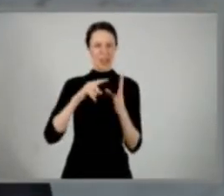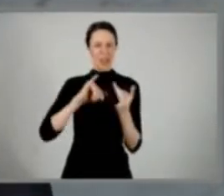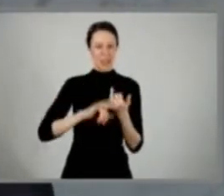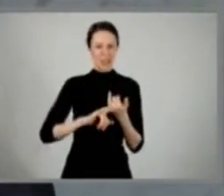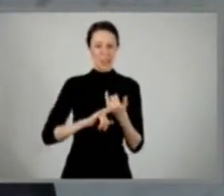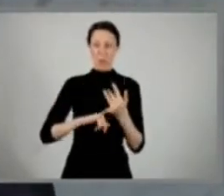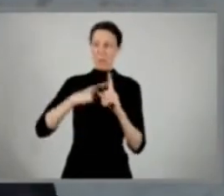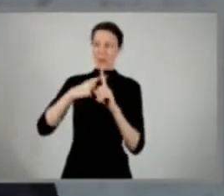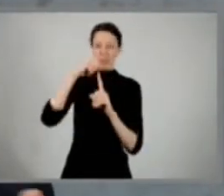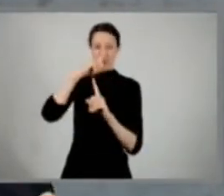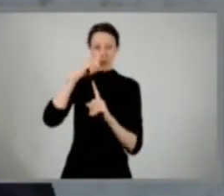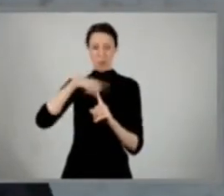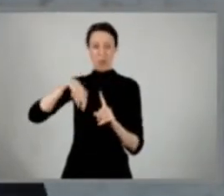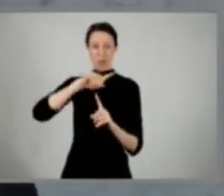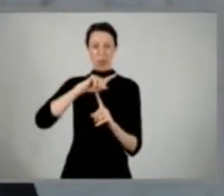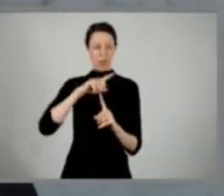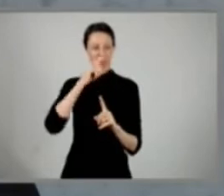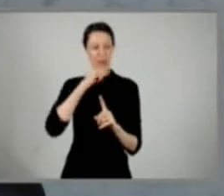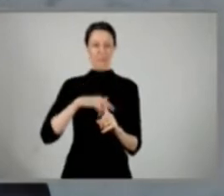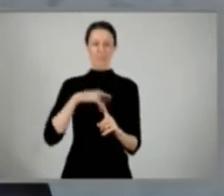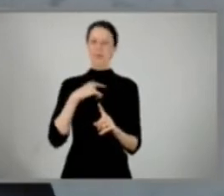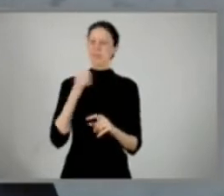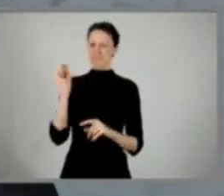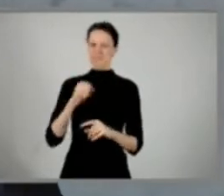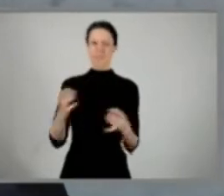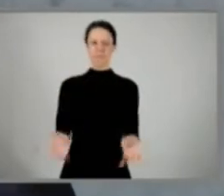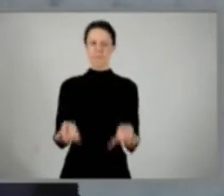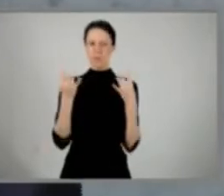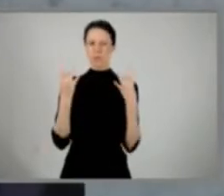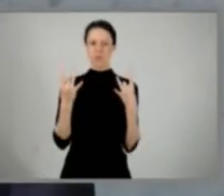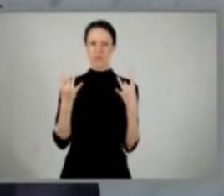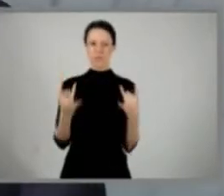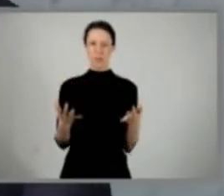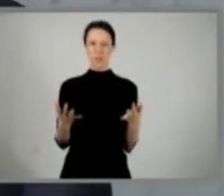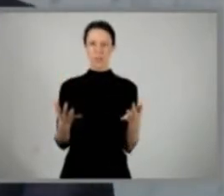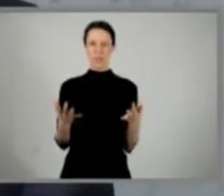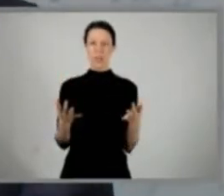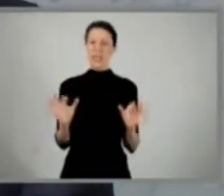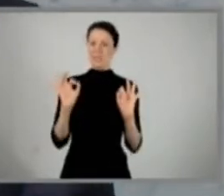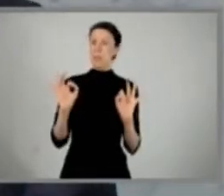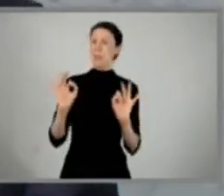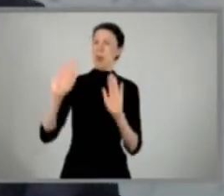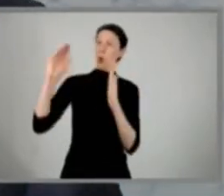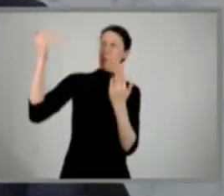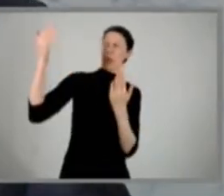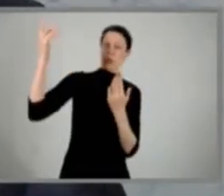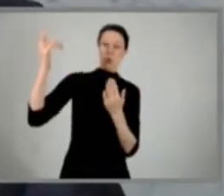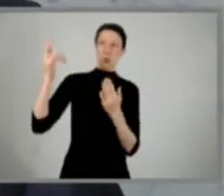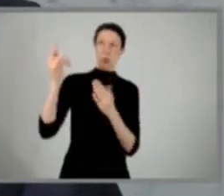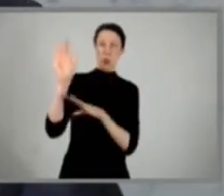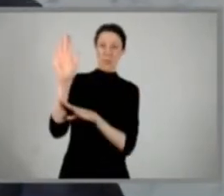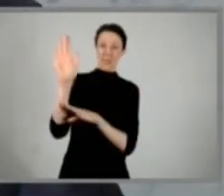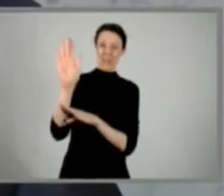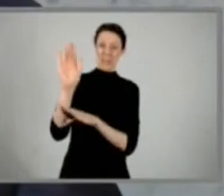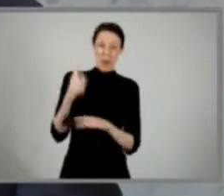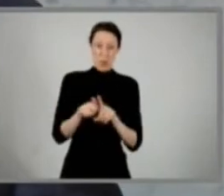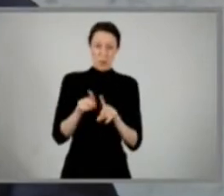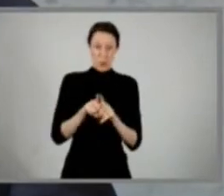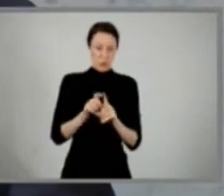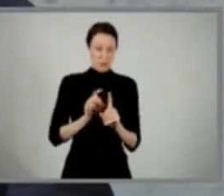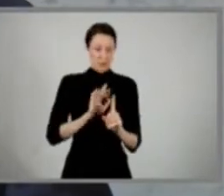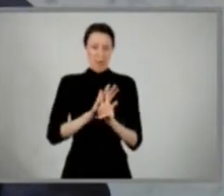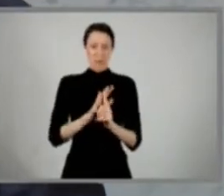Australia, certainly in comparison to the rest of the world, but also in an absolute sense, is in a good place. Not perfect,